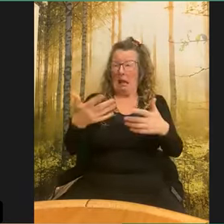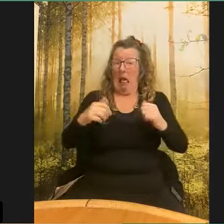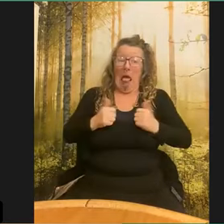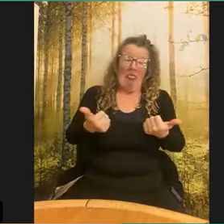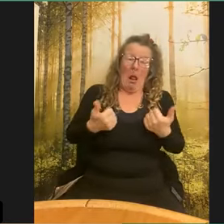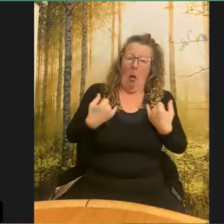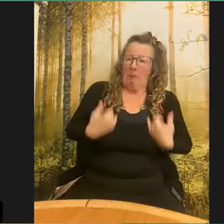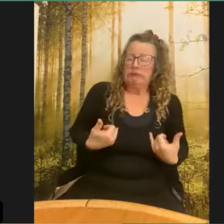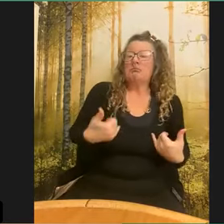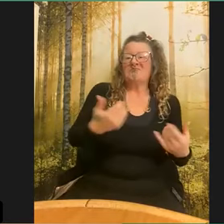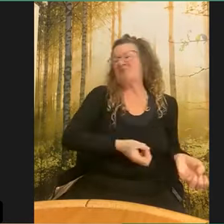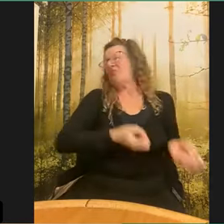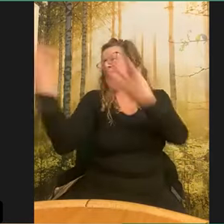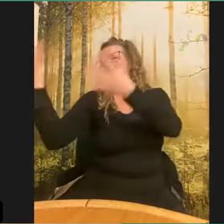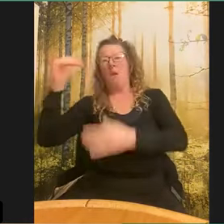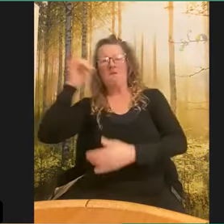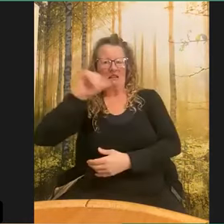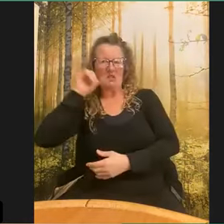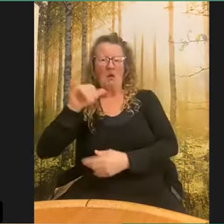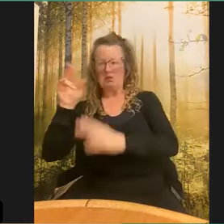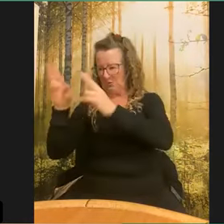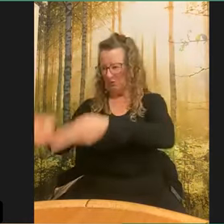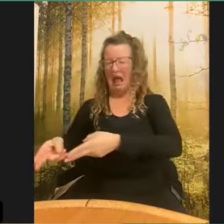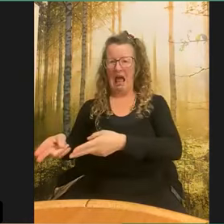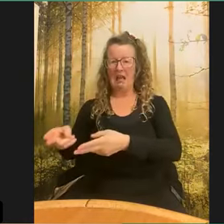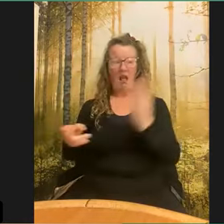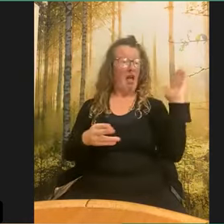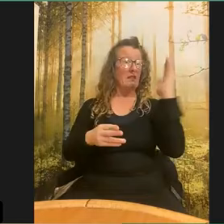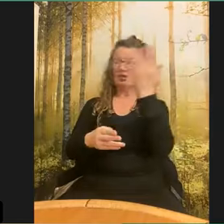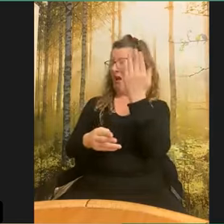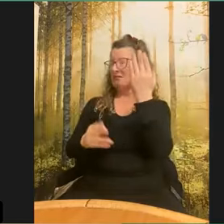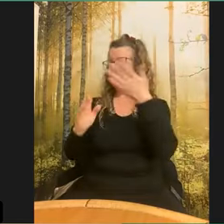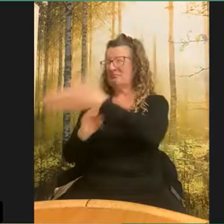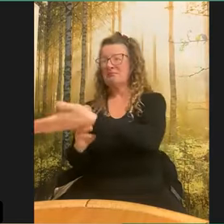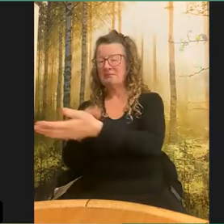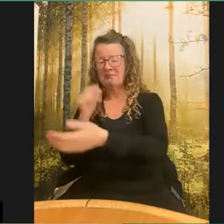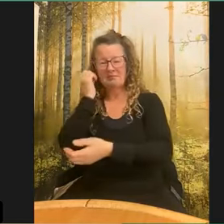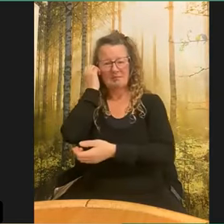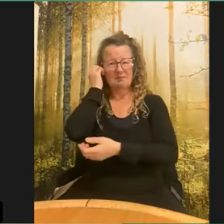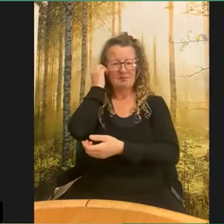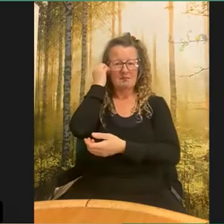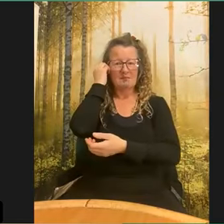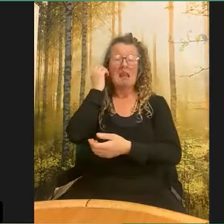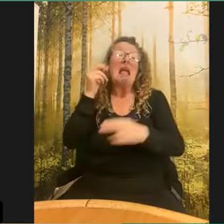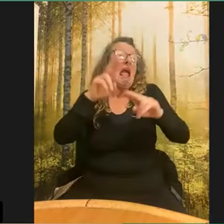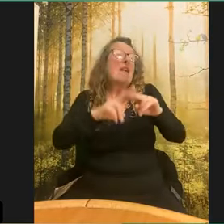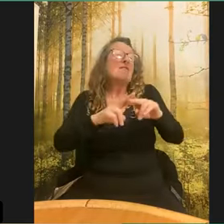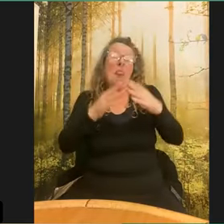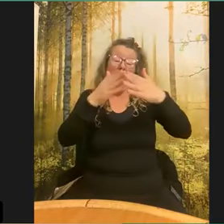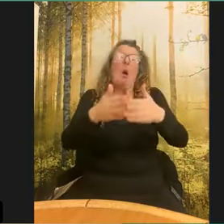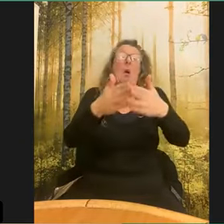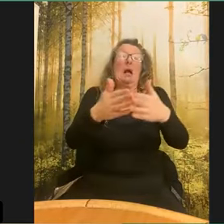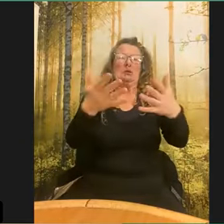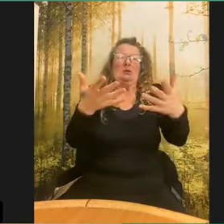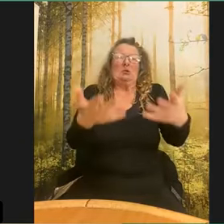they were sick, and whether if they're sick they were thrown in, if they were healthy and there was too much weight they were thrown in.